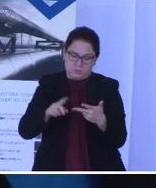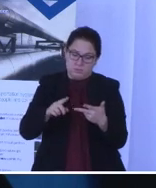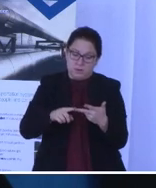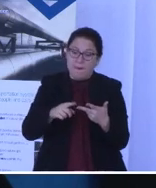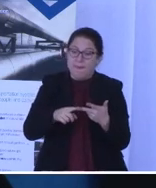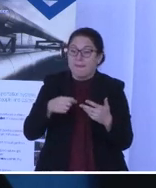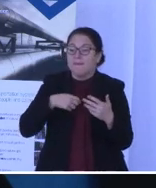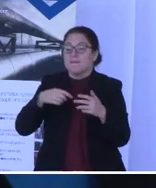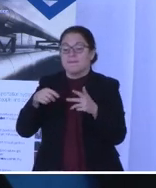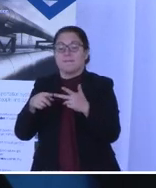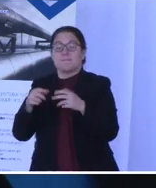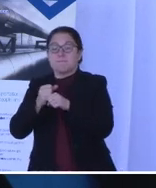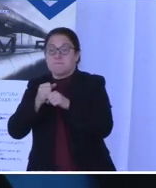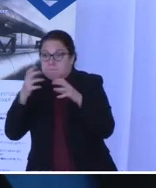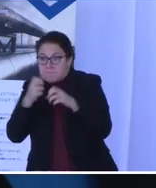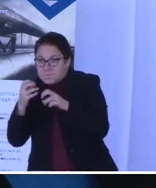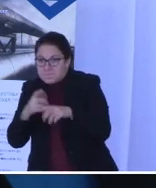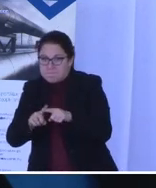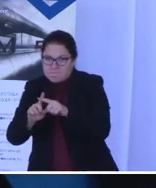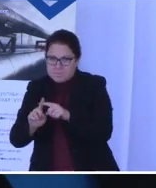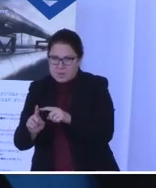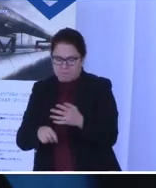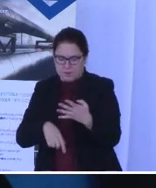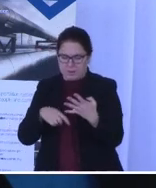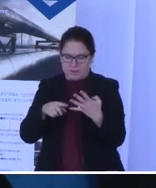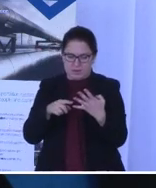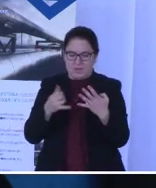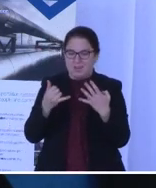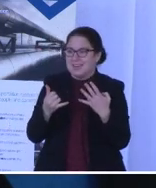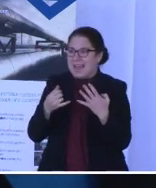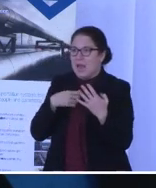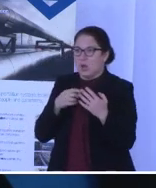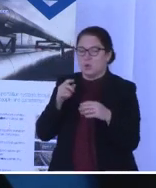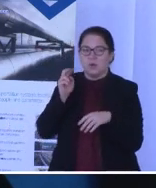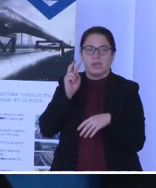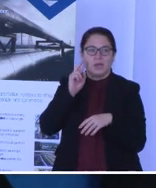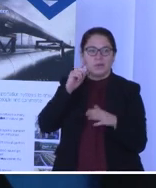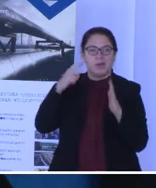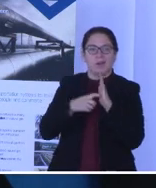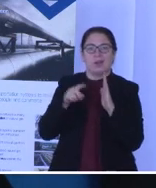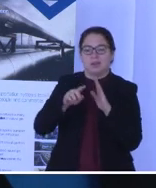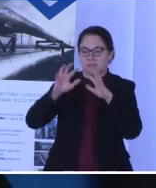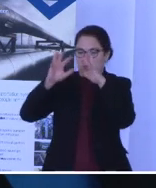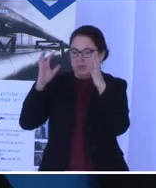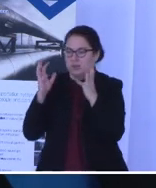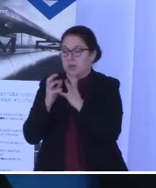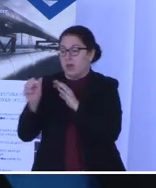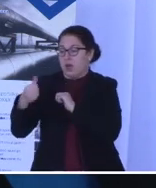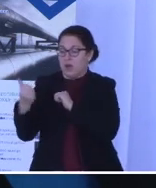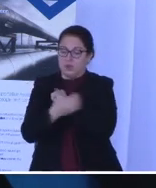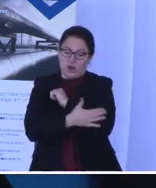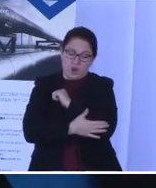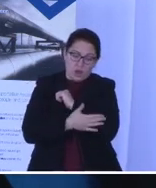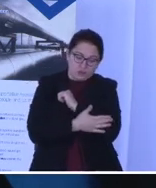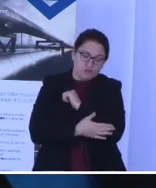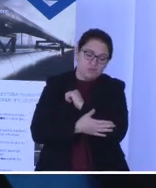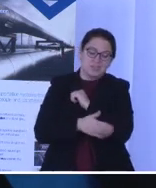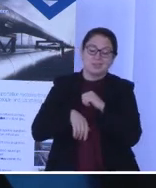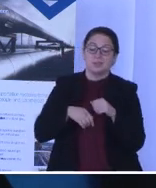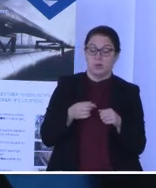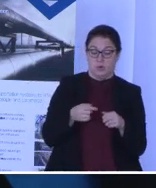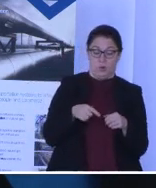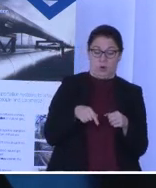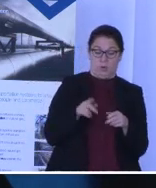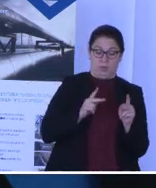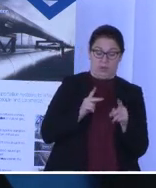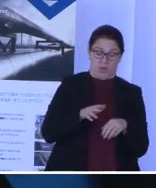in the 2020s, we face continued foreign-based and foreign-inspired threats, domestic terrorism, cyber attacks, and